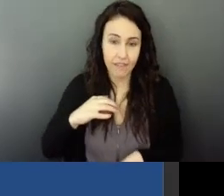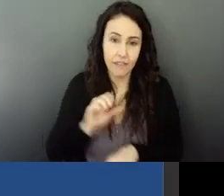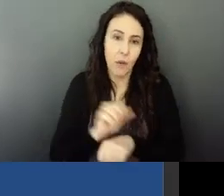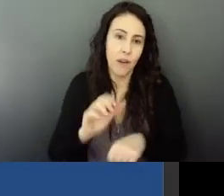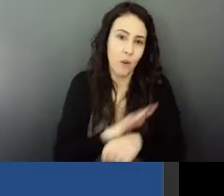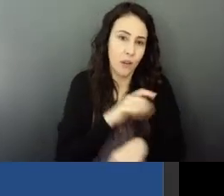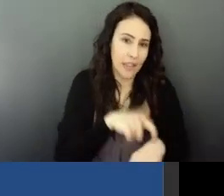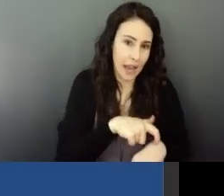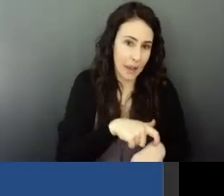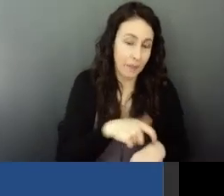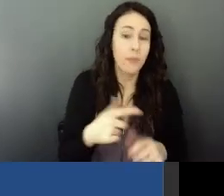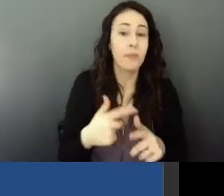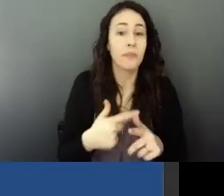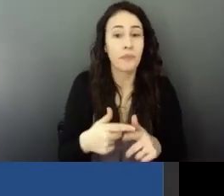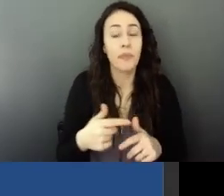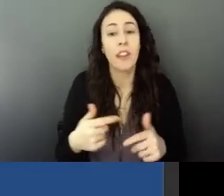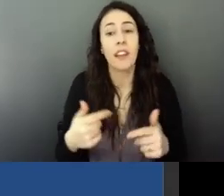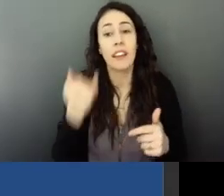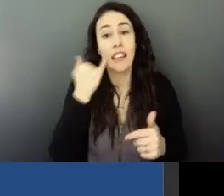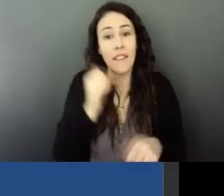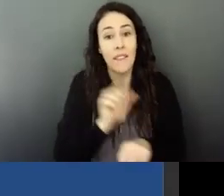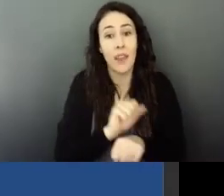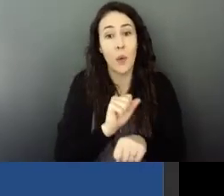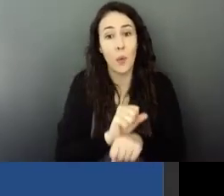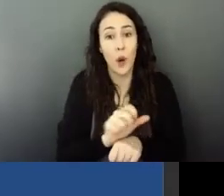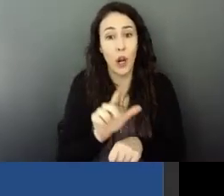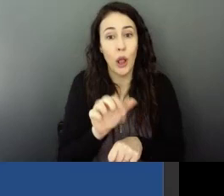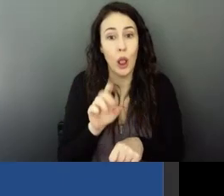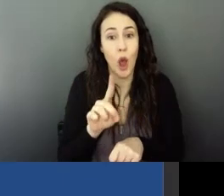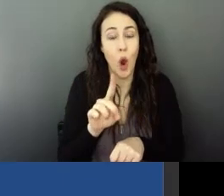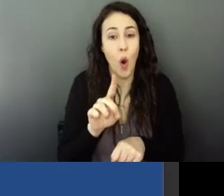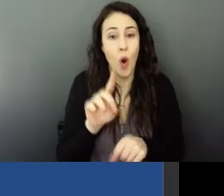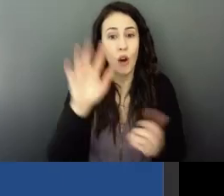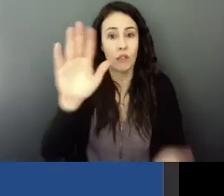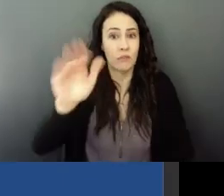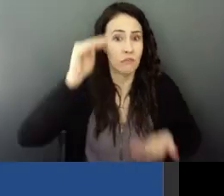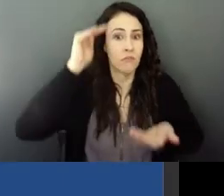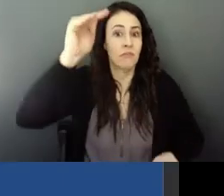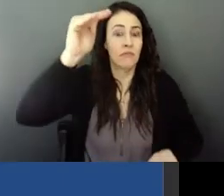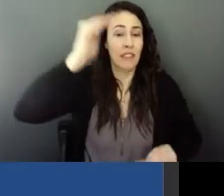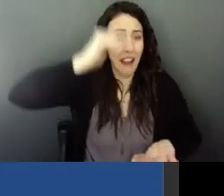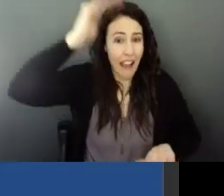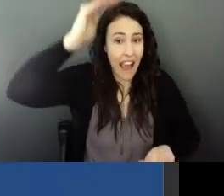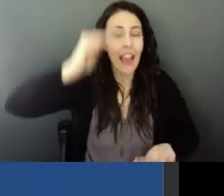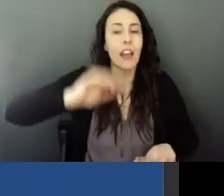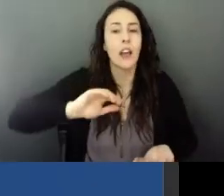adjunct faculty when the workload gets really high. So that can help with our workload as